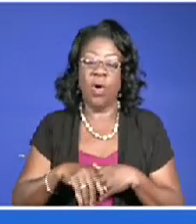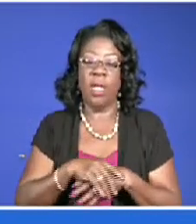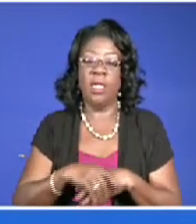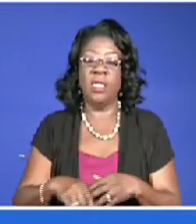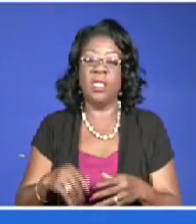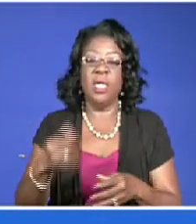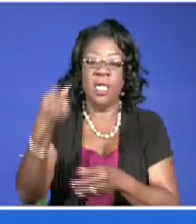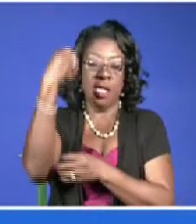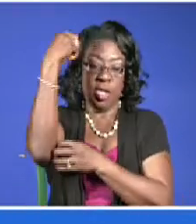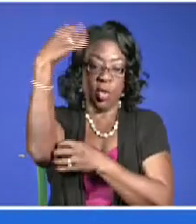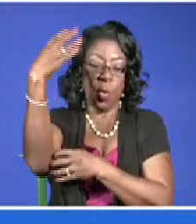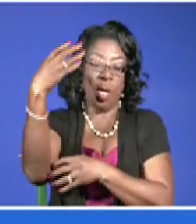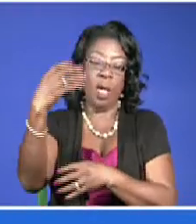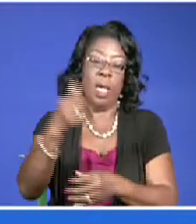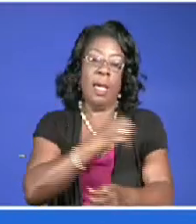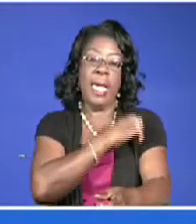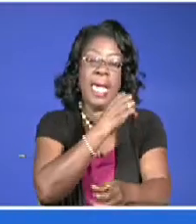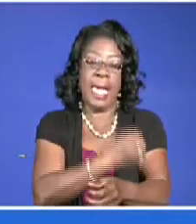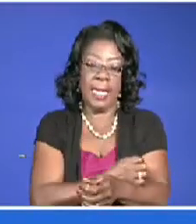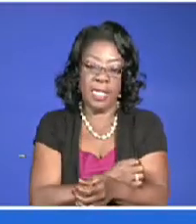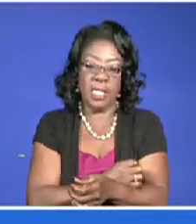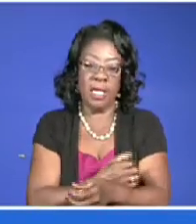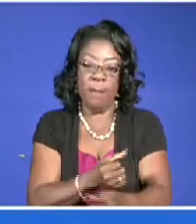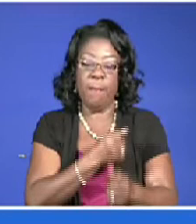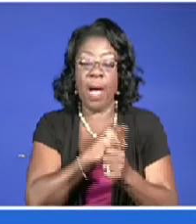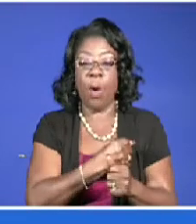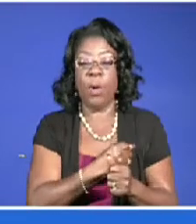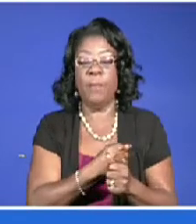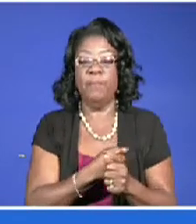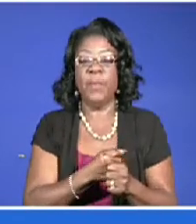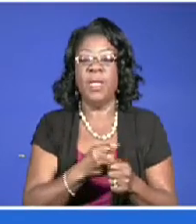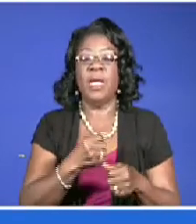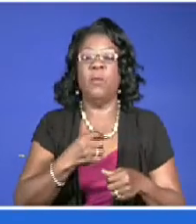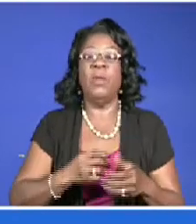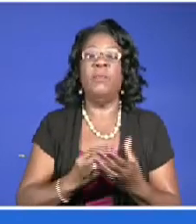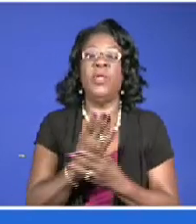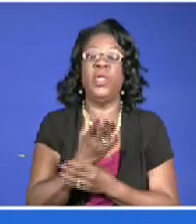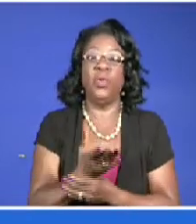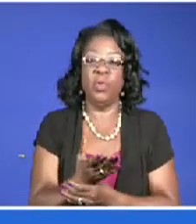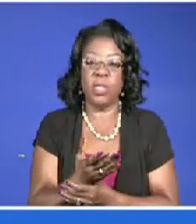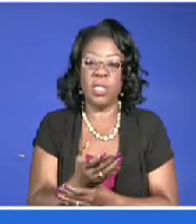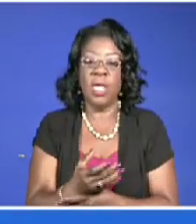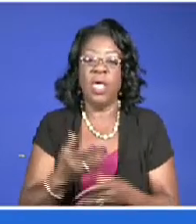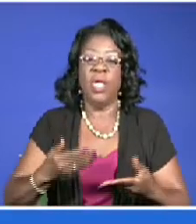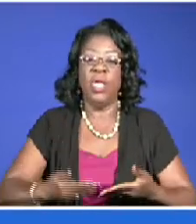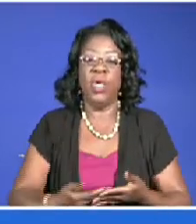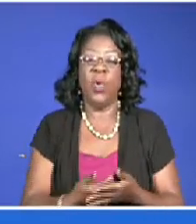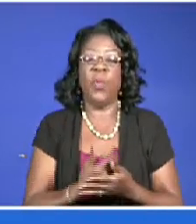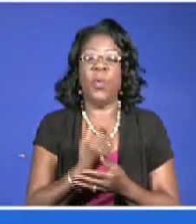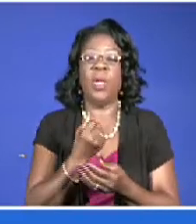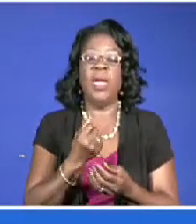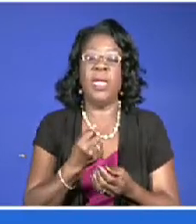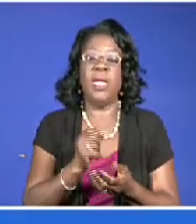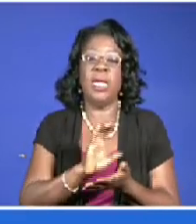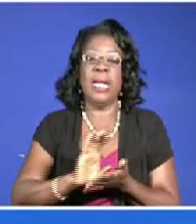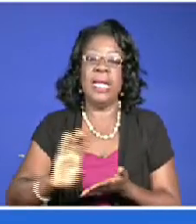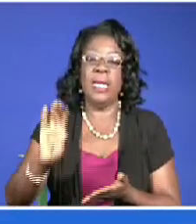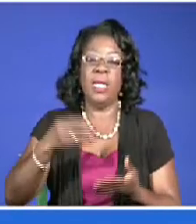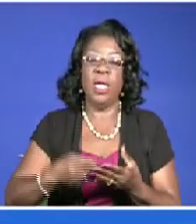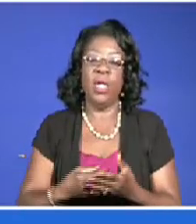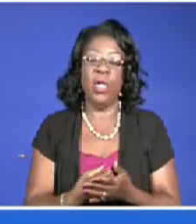4.5 million kilowatt hours annually of clean, renewable energy on Grand Bahama